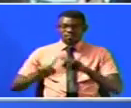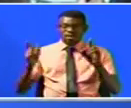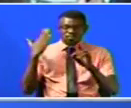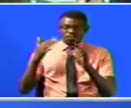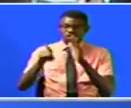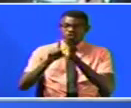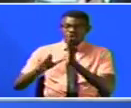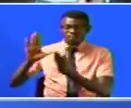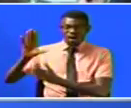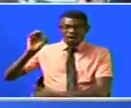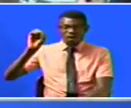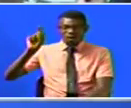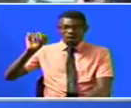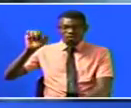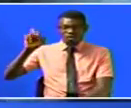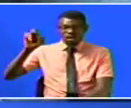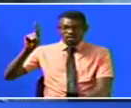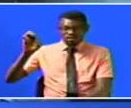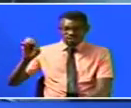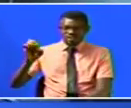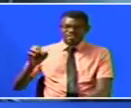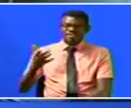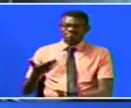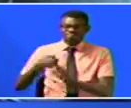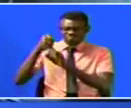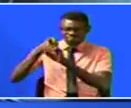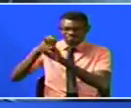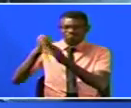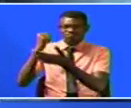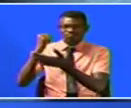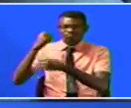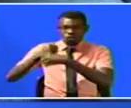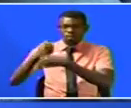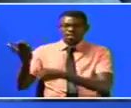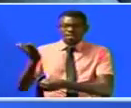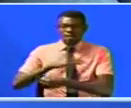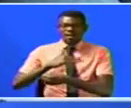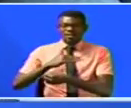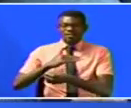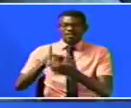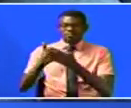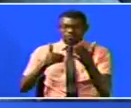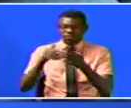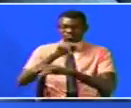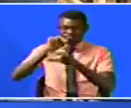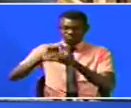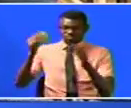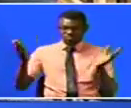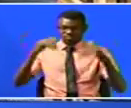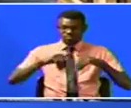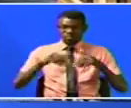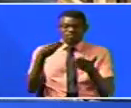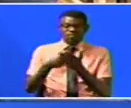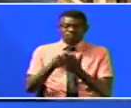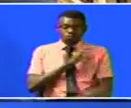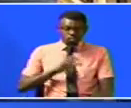advocate Dr. Otiende Amolo, Ouko fought for his job before the National Assembly Finance and Planning Committee, before